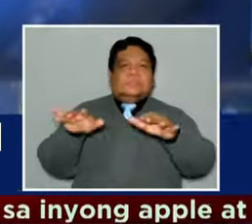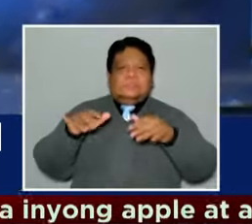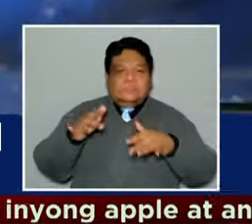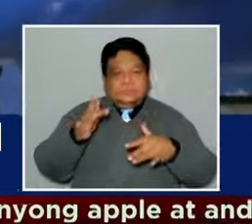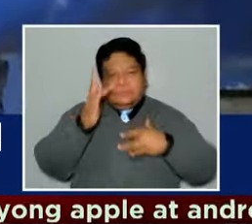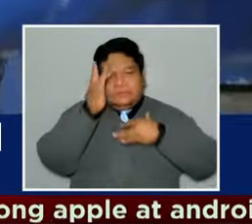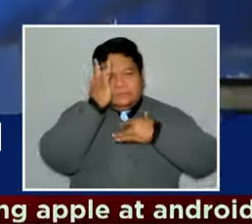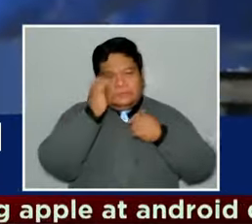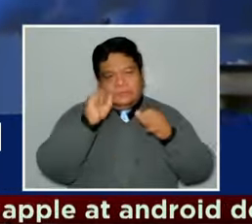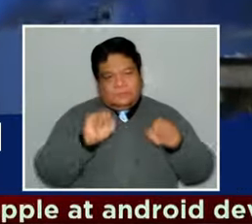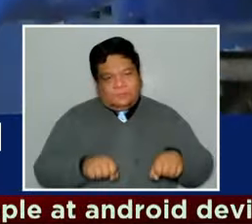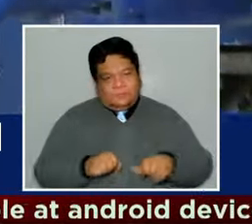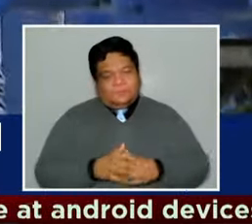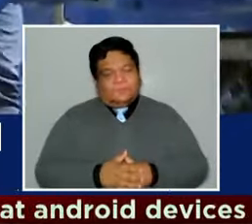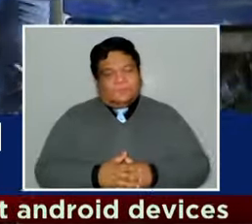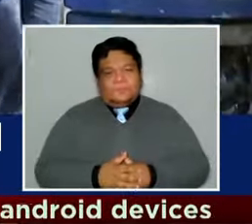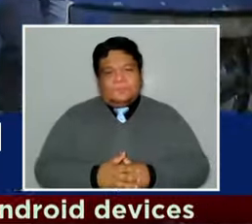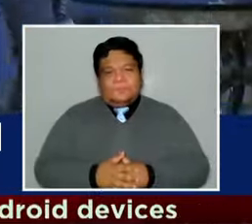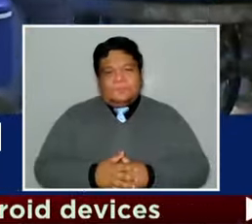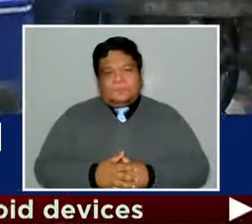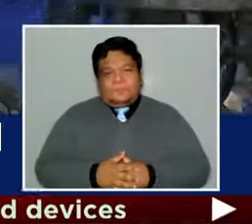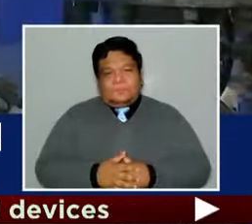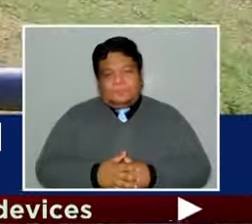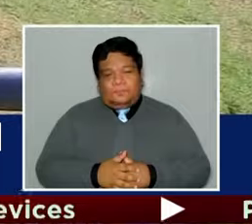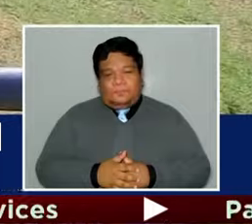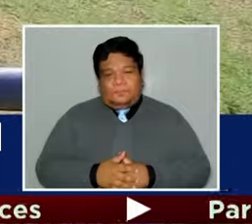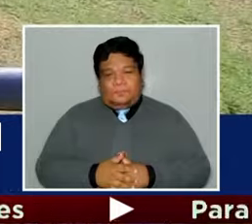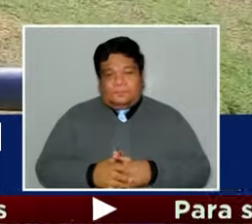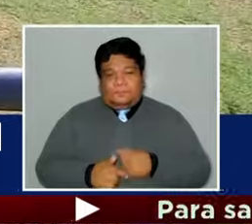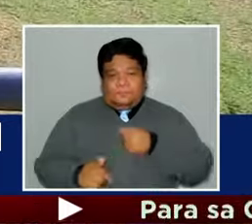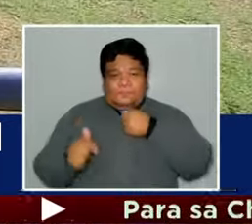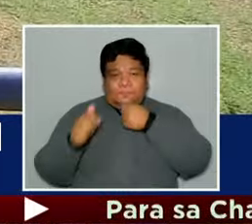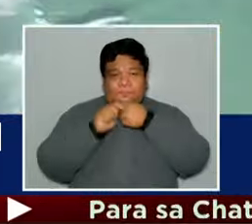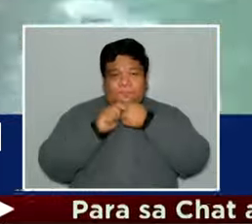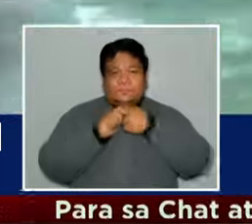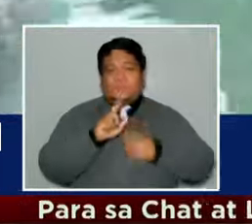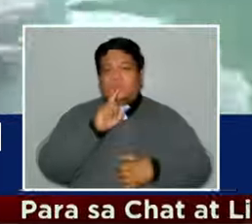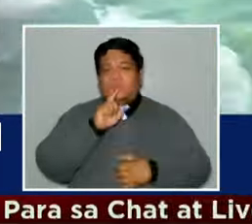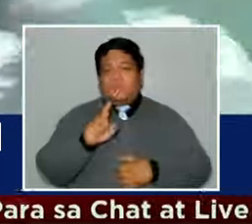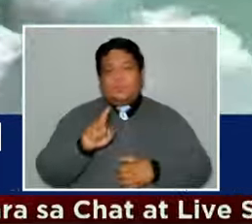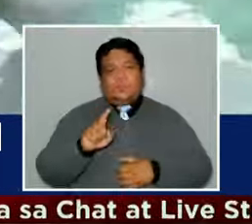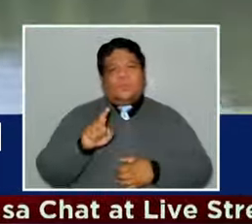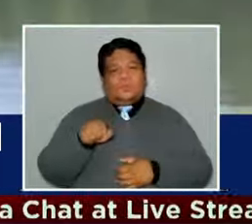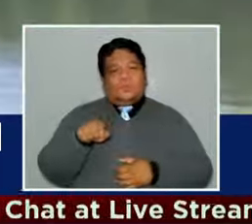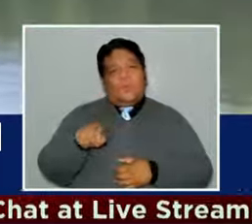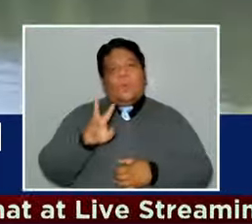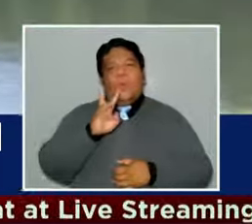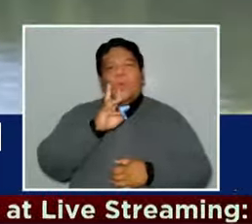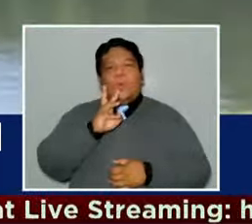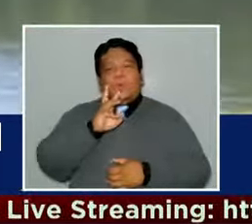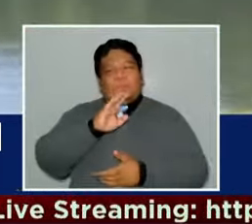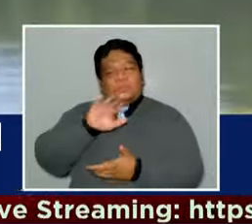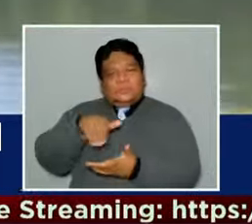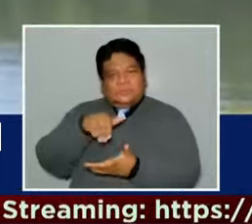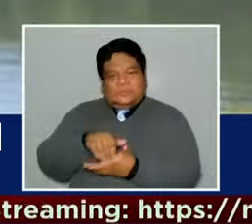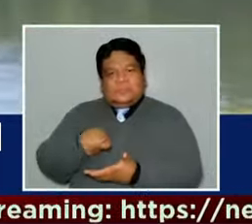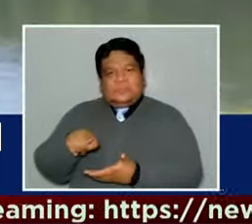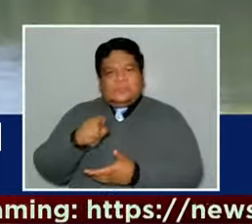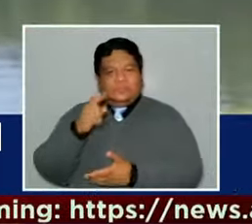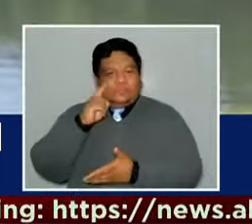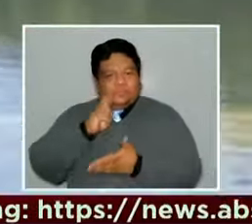tubig. Sabi ni Brillantes, water sources talaga ang tinitingnan nila at hindi pagkain. Because there's no common